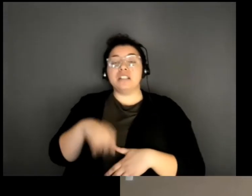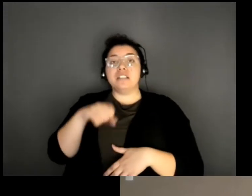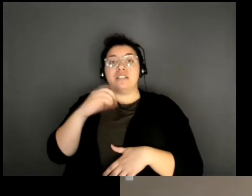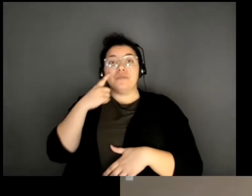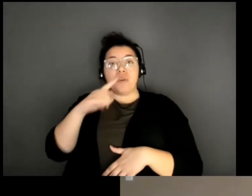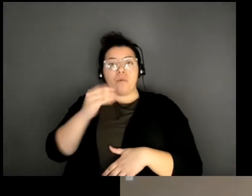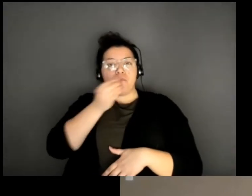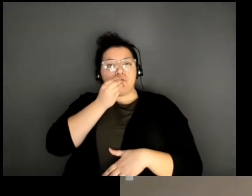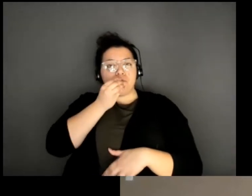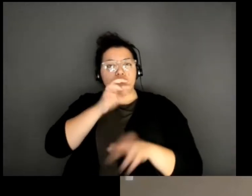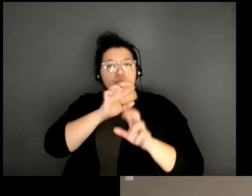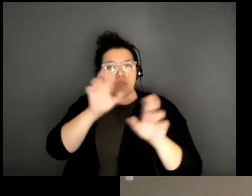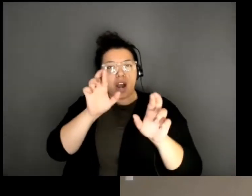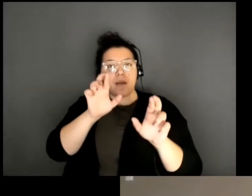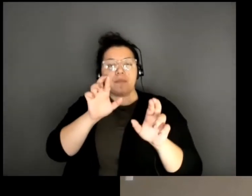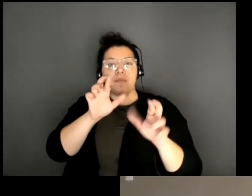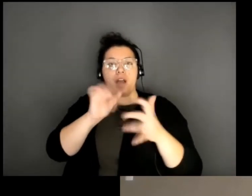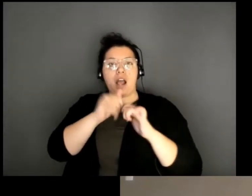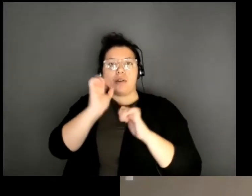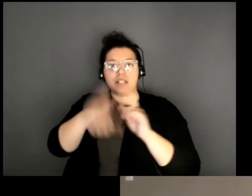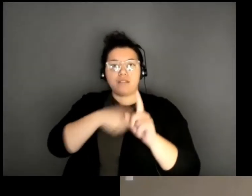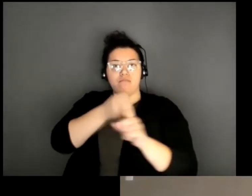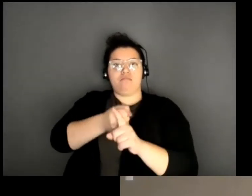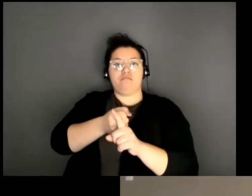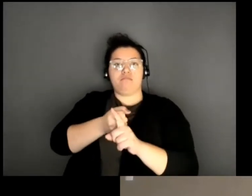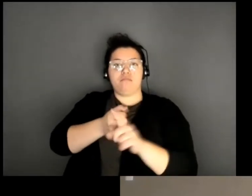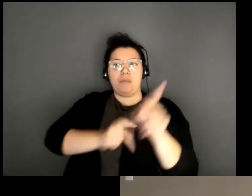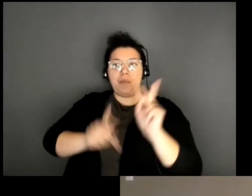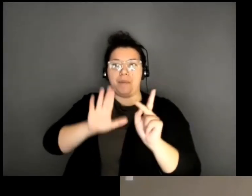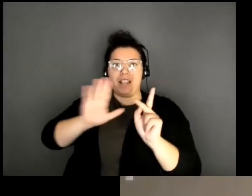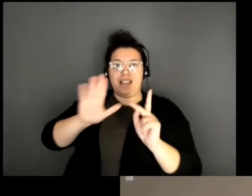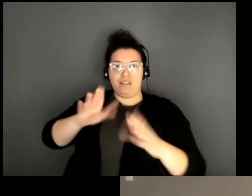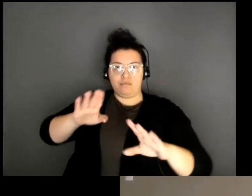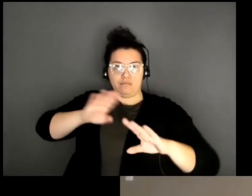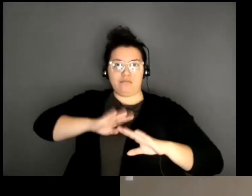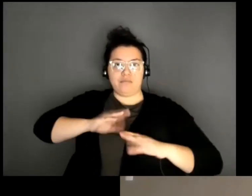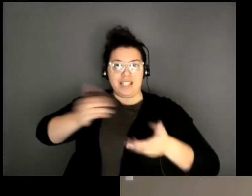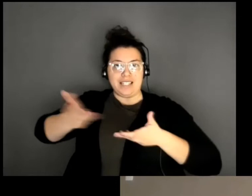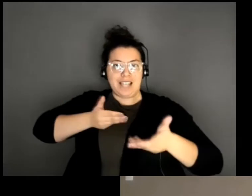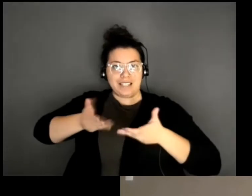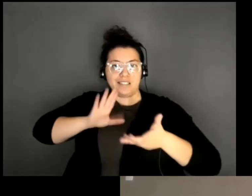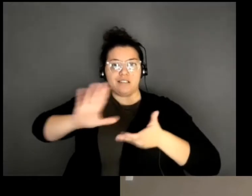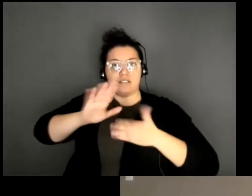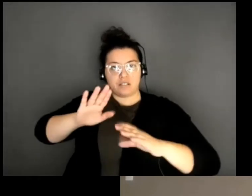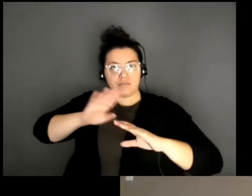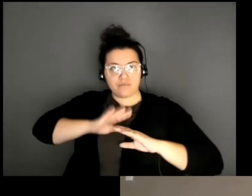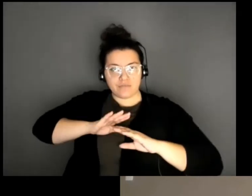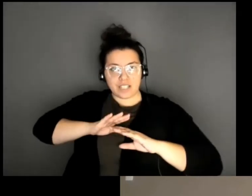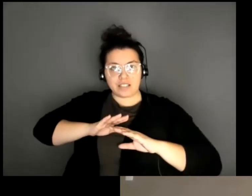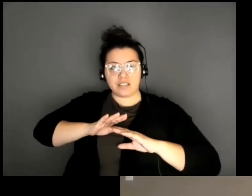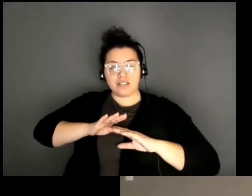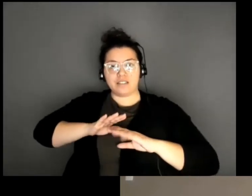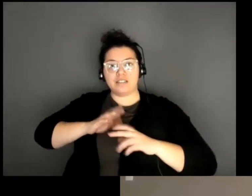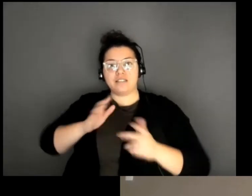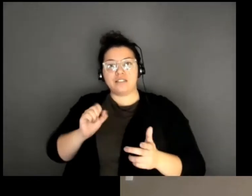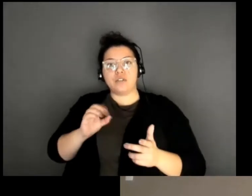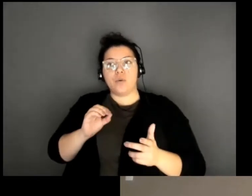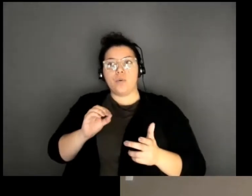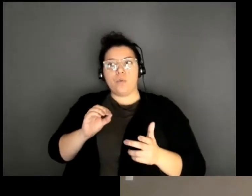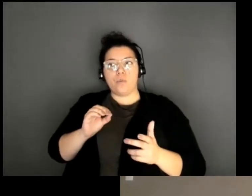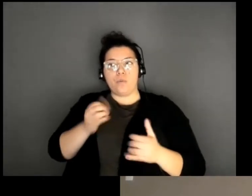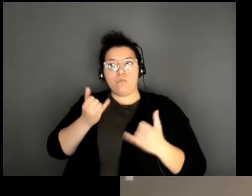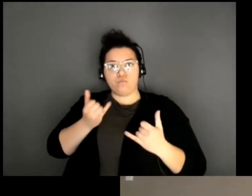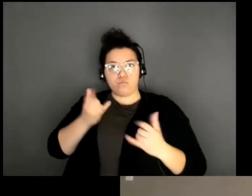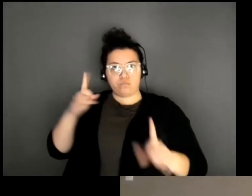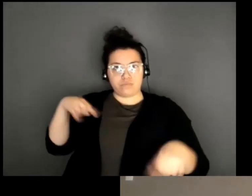other services impacted guest satisfaction? That's an interesting question. How have the changes impacted how guests receive and feel about